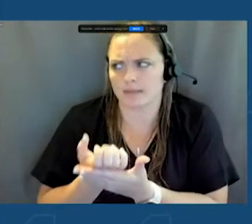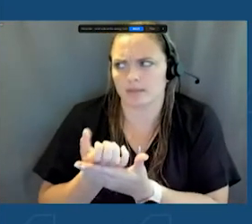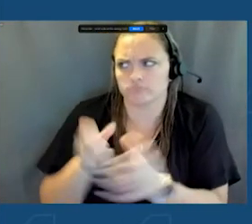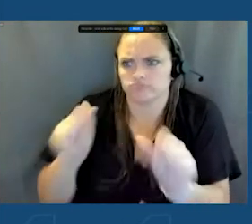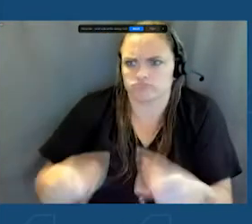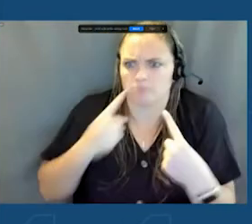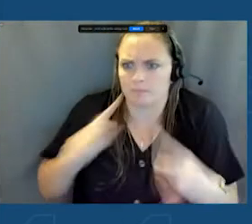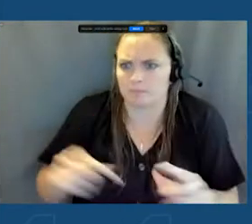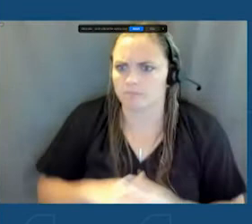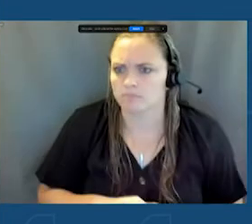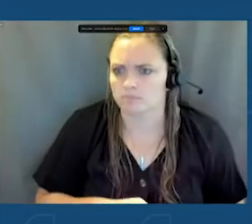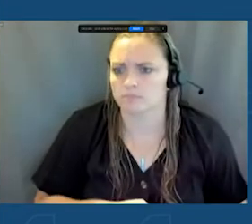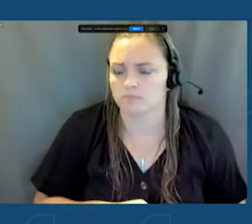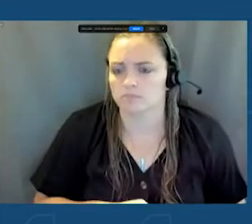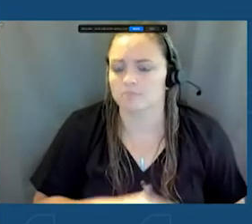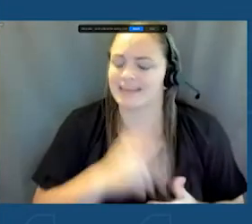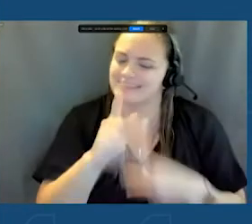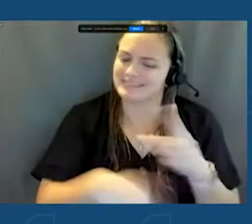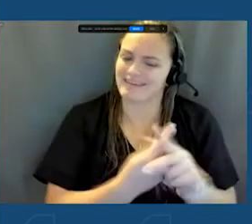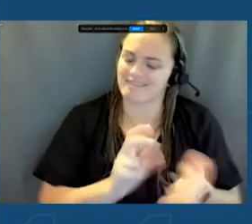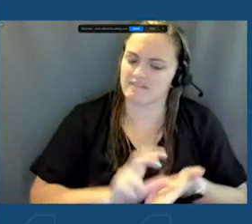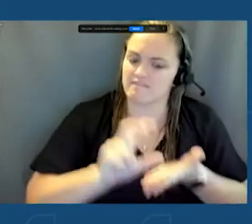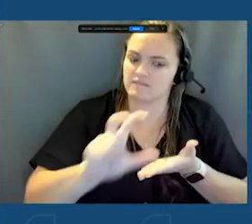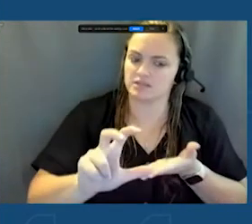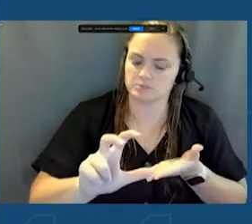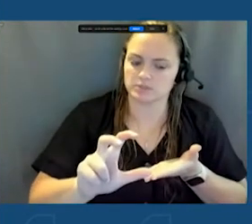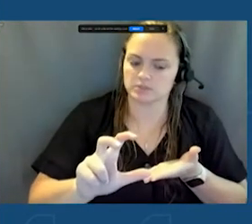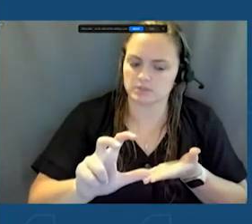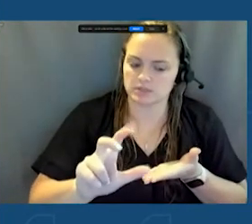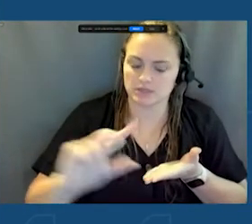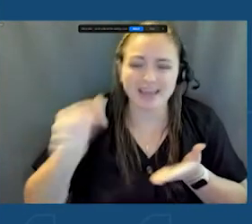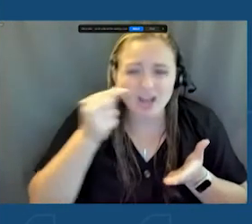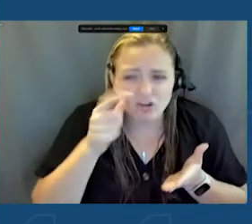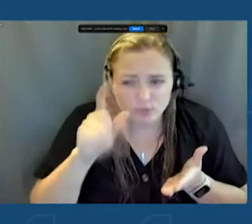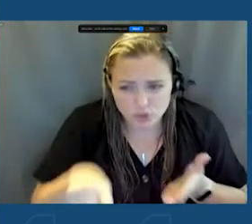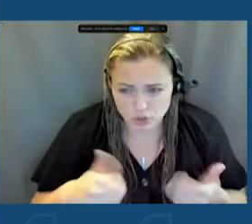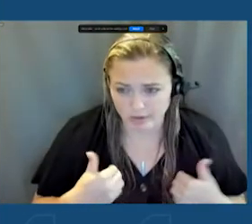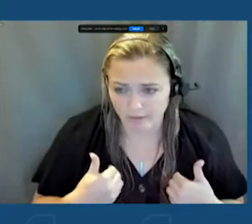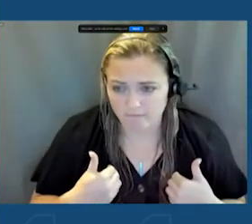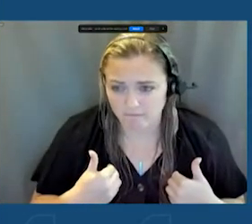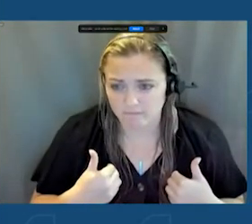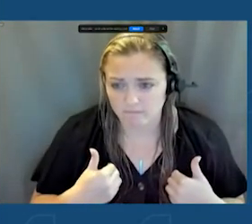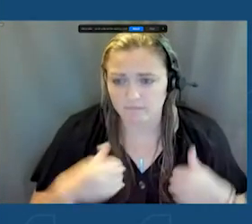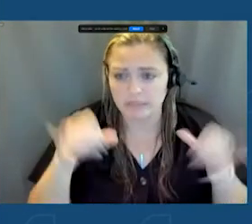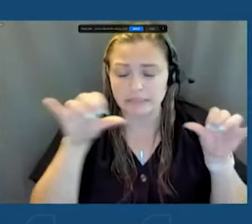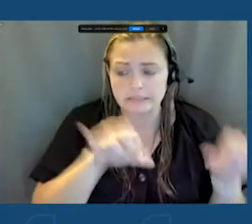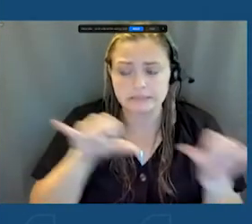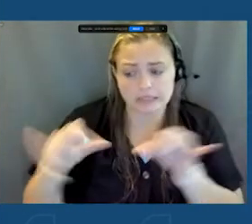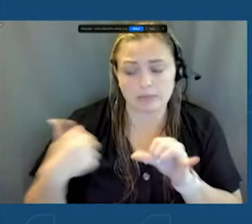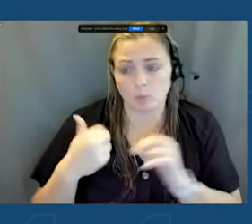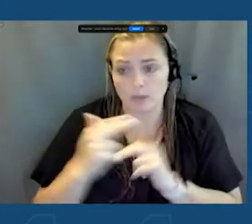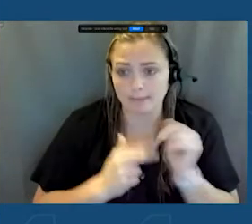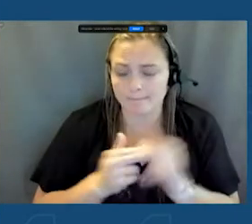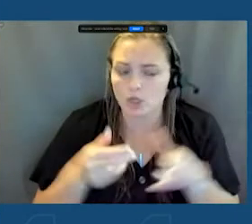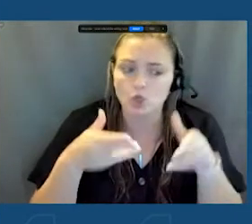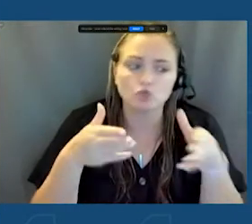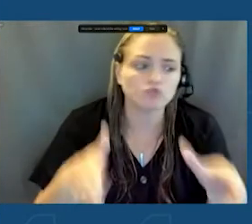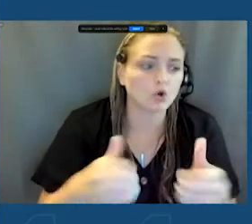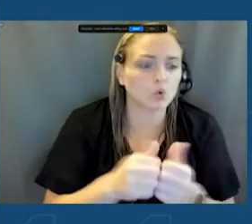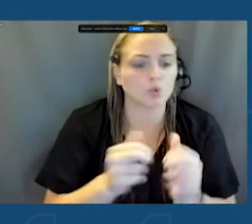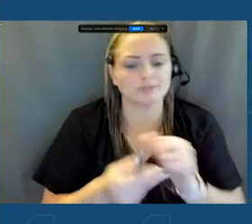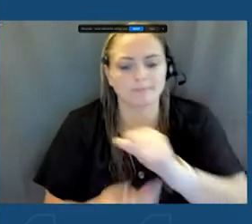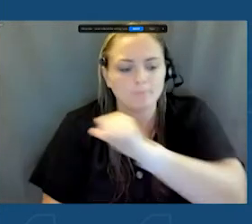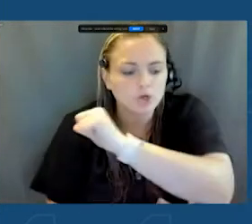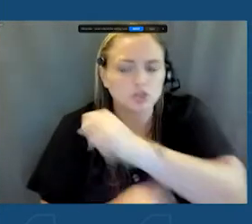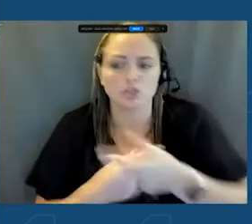And this is the kind of investment that government should make. In the same way we build roads and bridges, we have